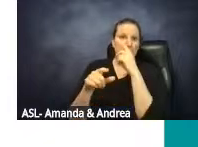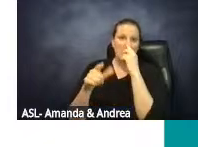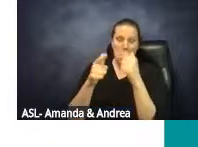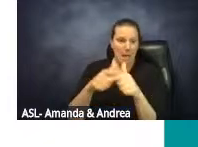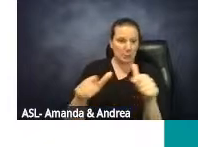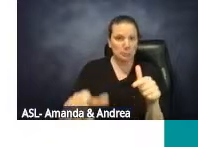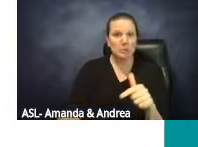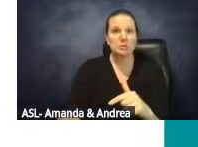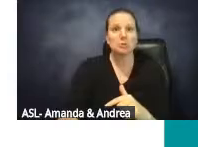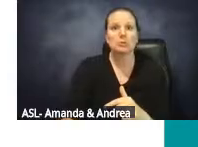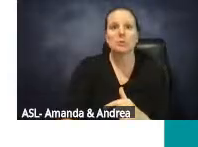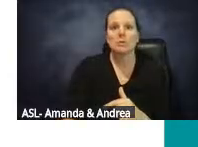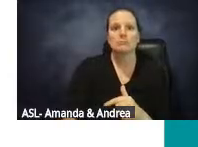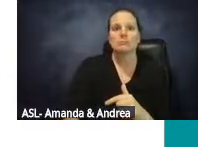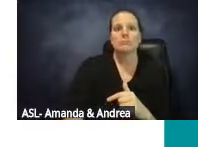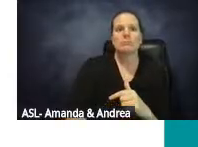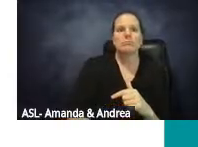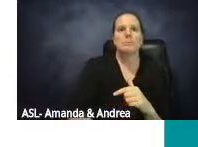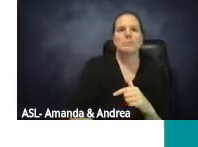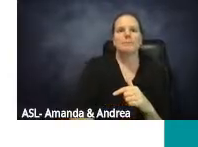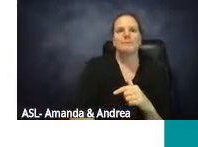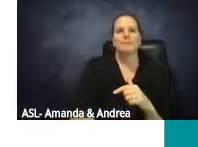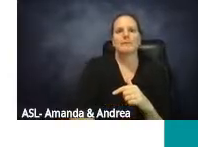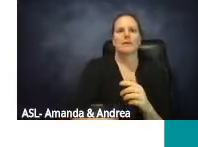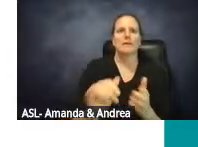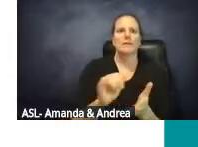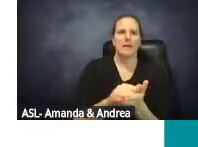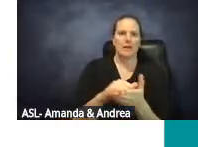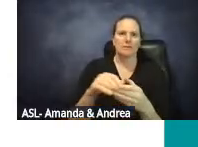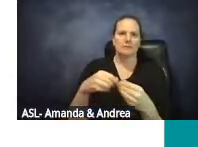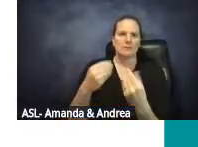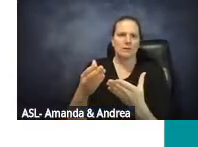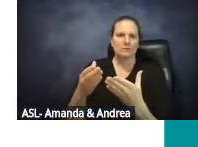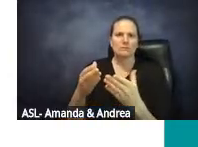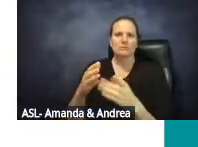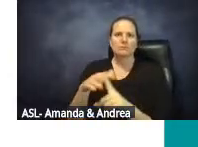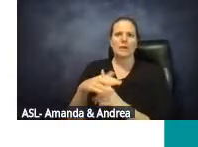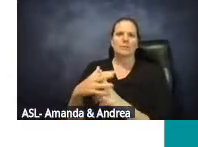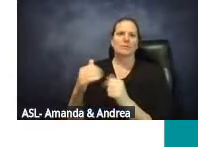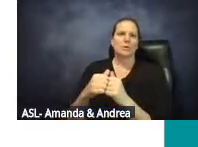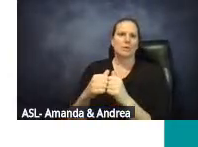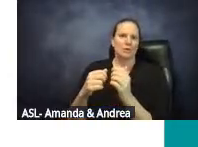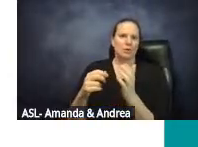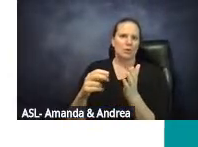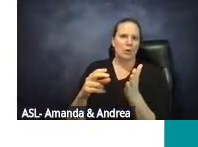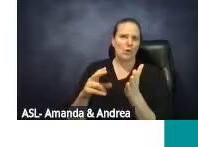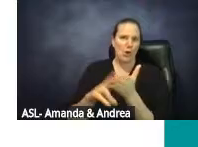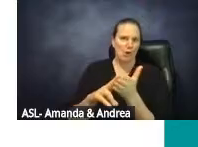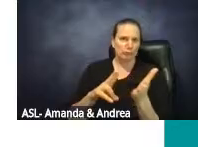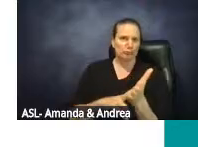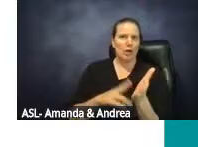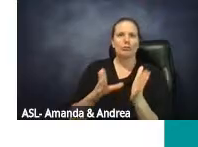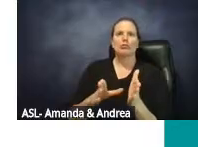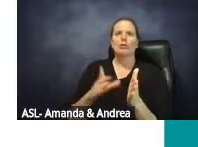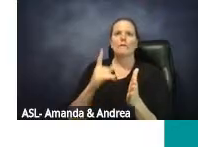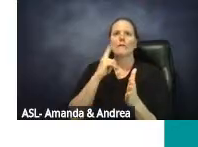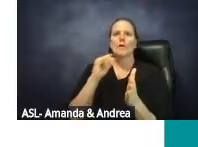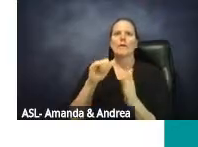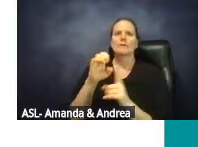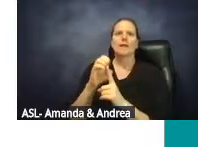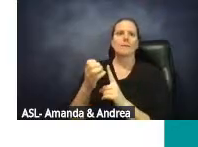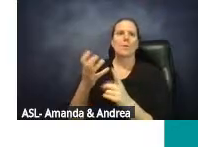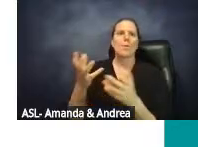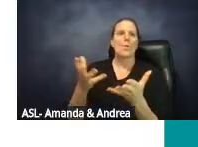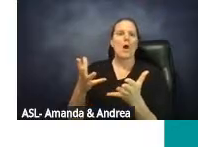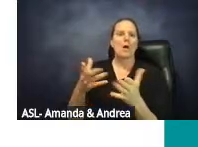really gives parameters for a contractor around these elements about what our project would deem acceptable